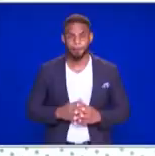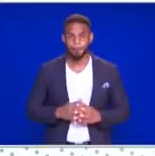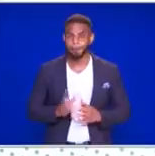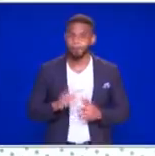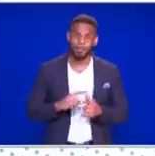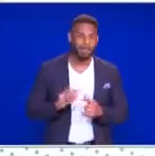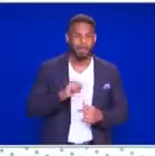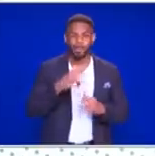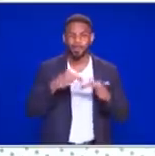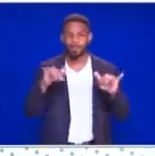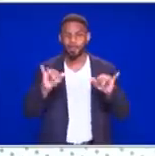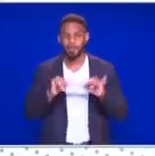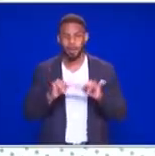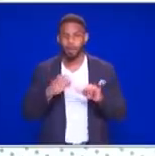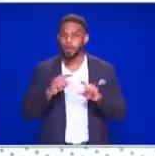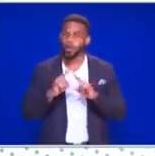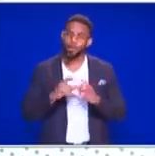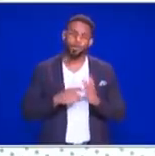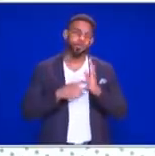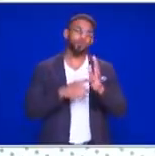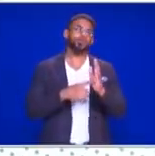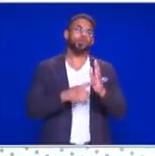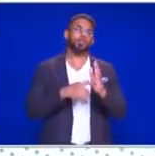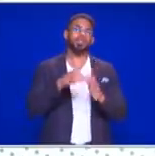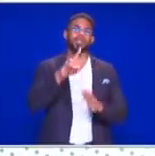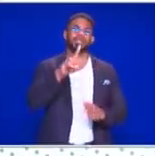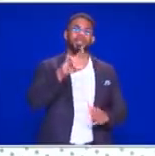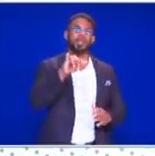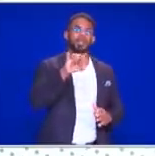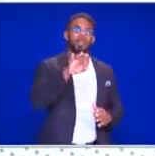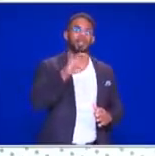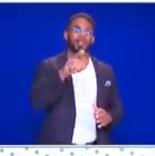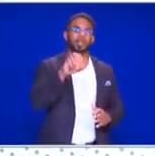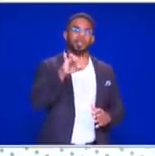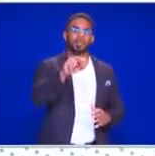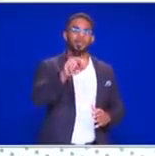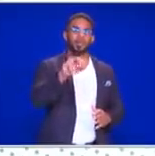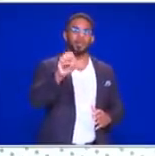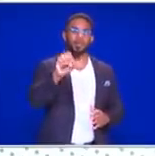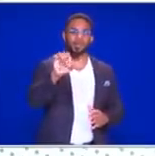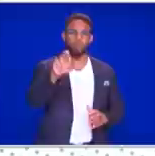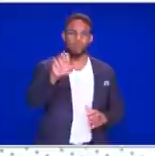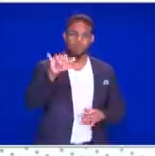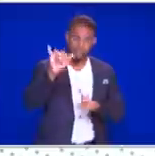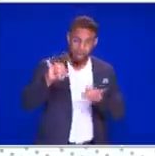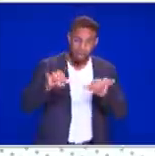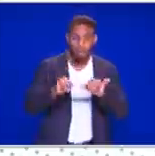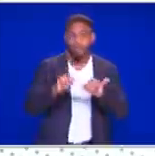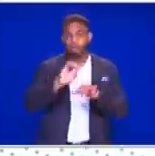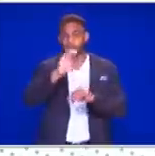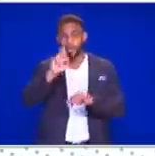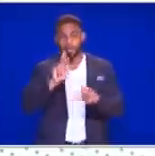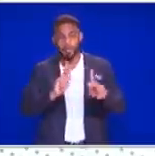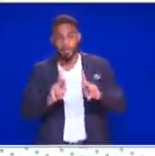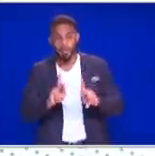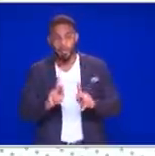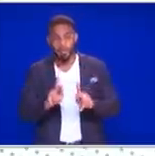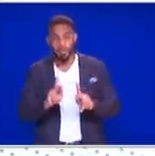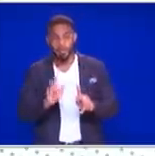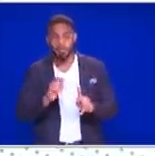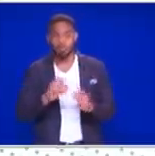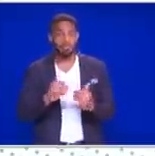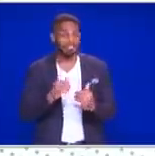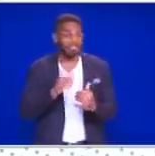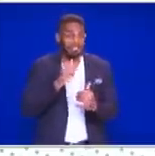As another diversity measure, we also present the diffusion score. This diffusion score measures the percentage of the population that